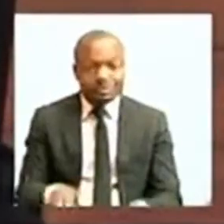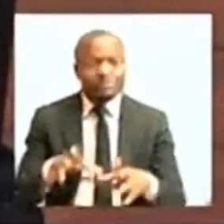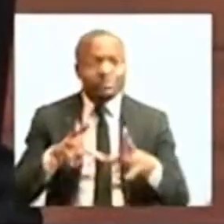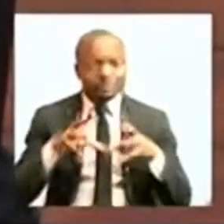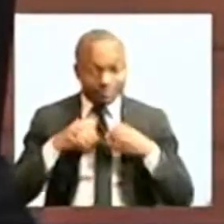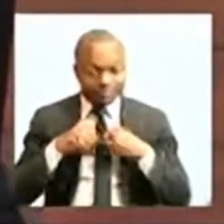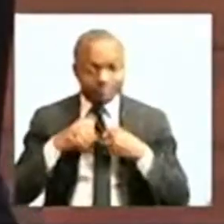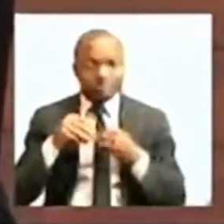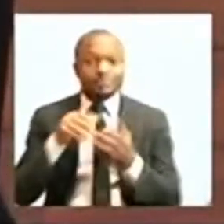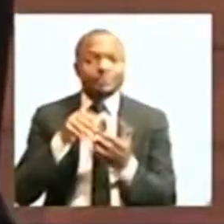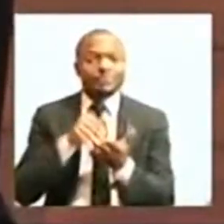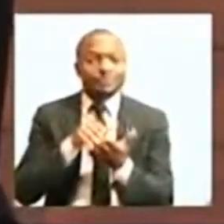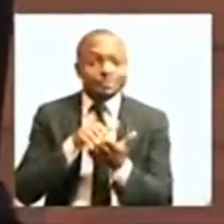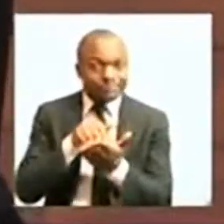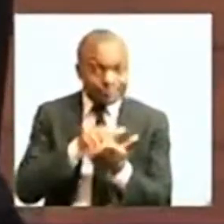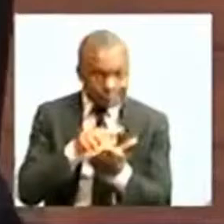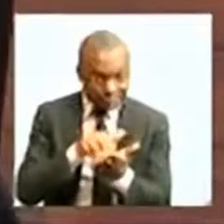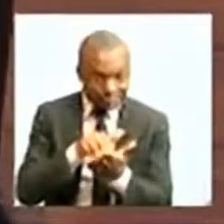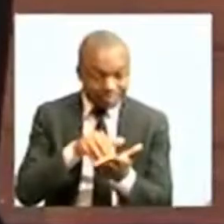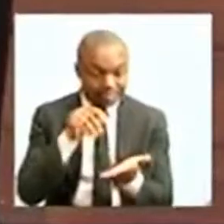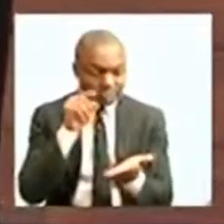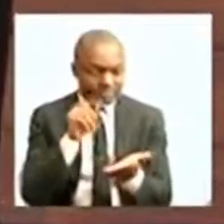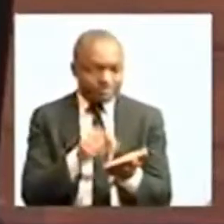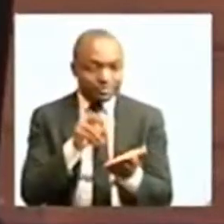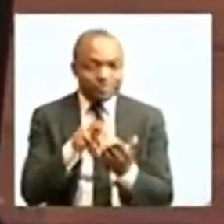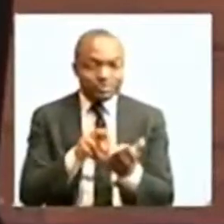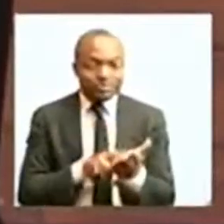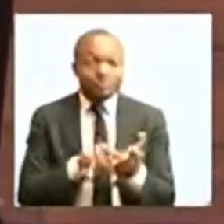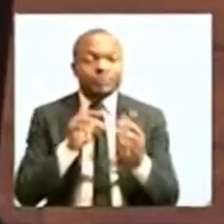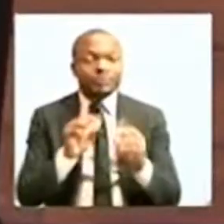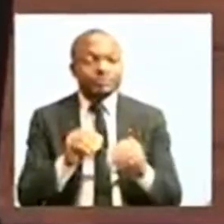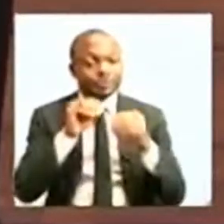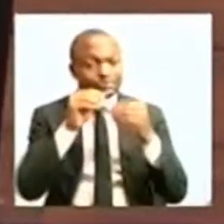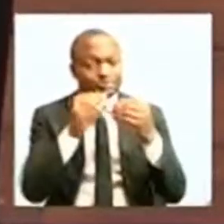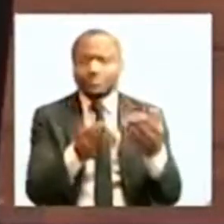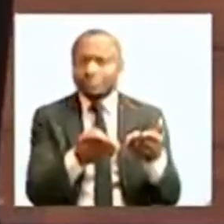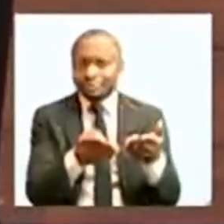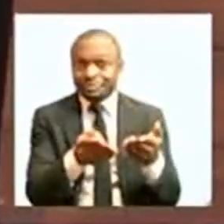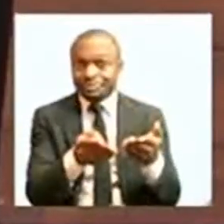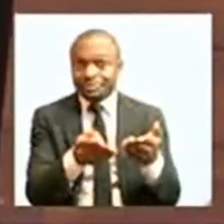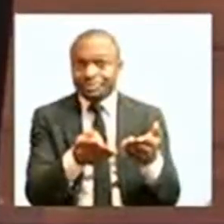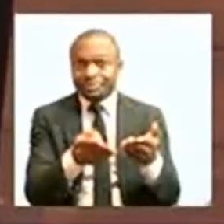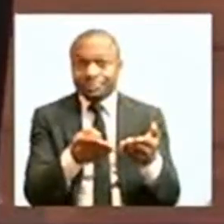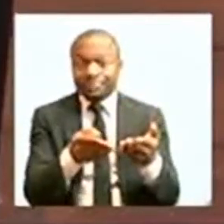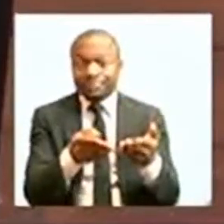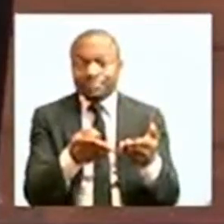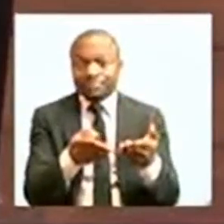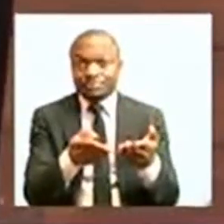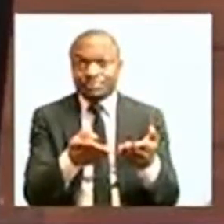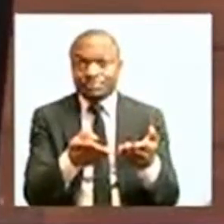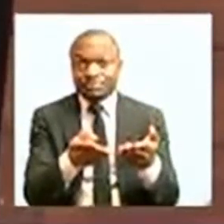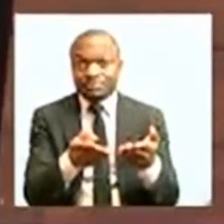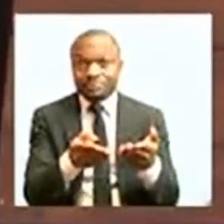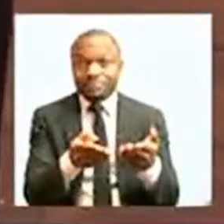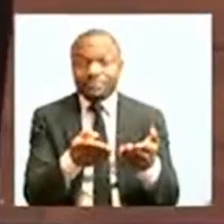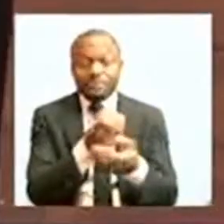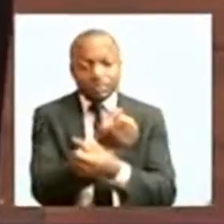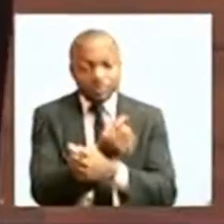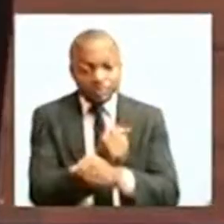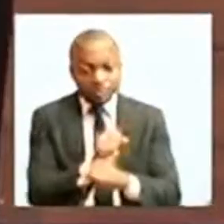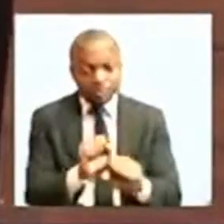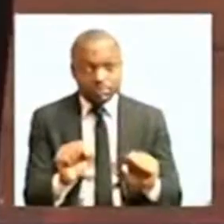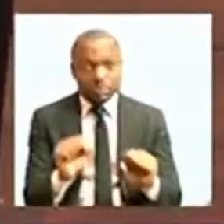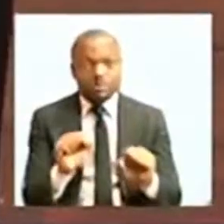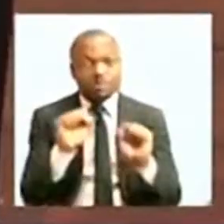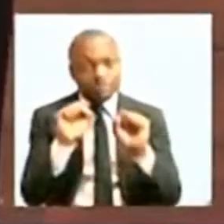acknowledges the weaknesses. This report gives the hints, the remedies that are supposed to be applicable